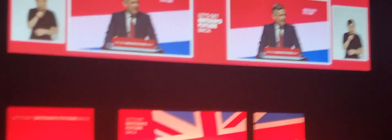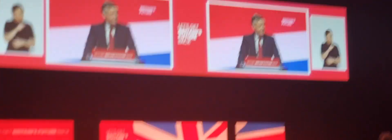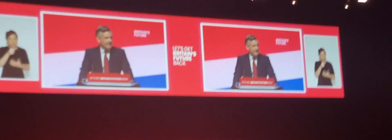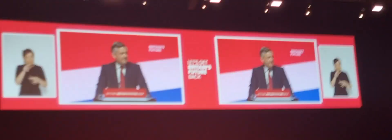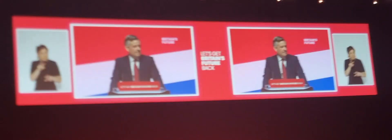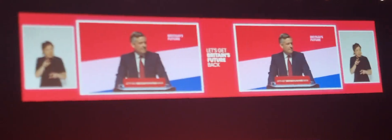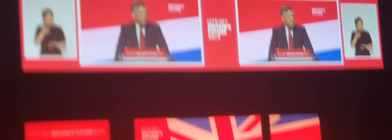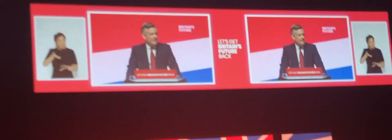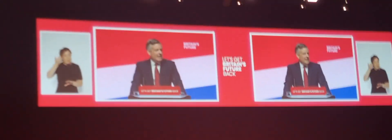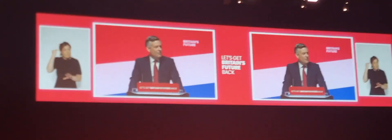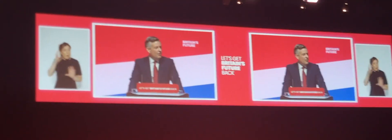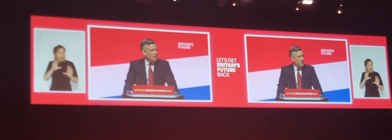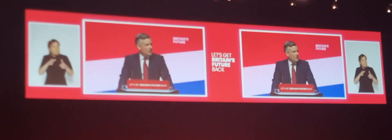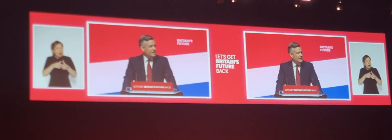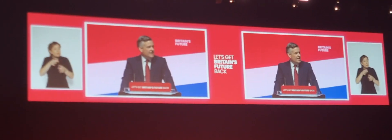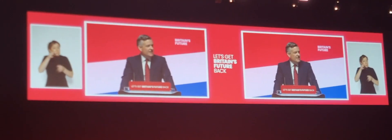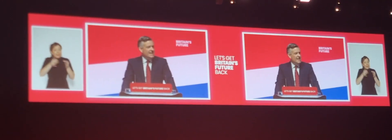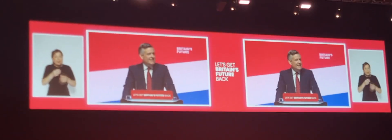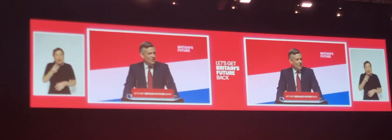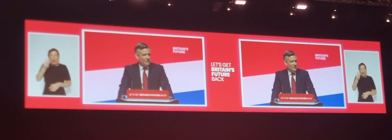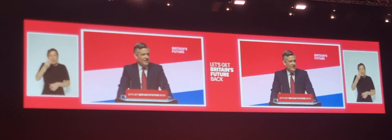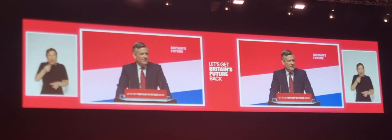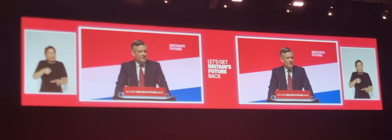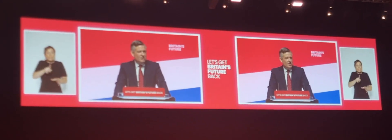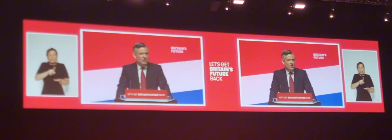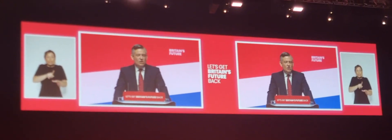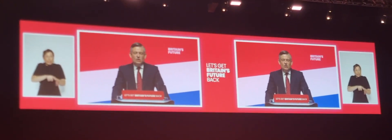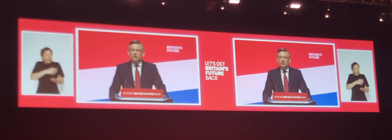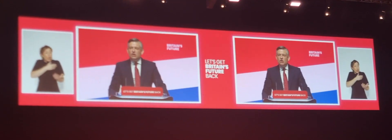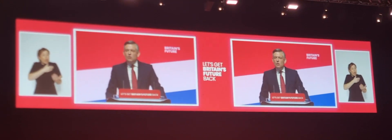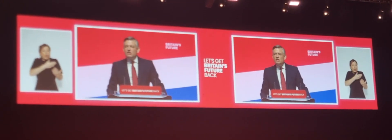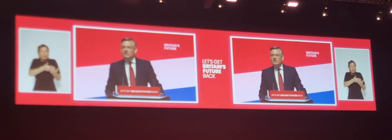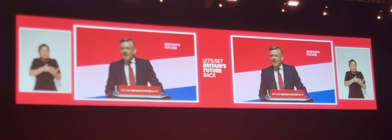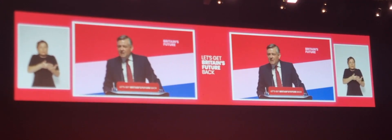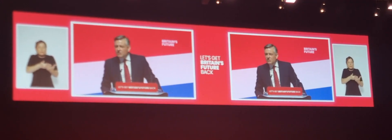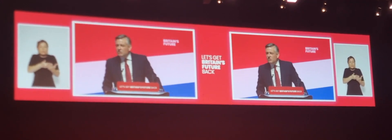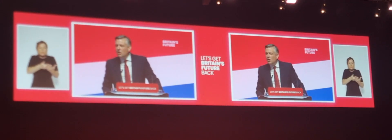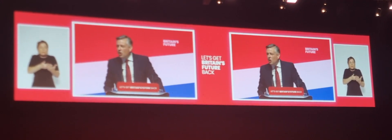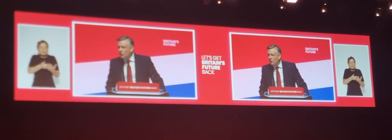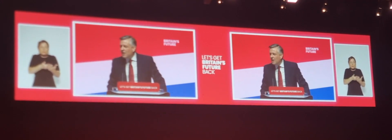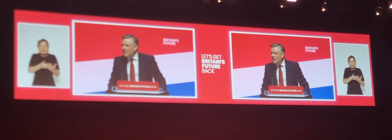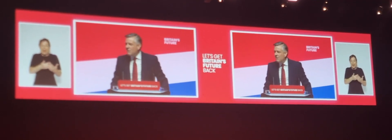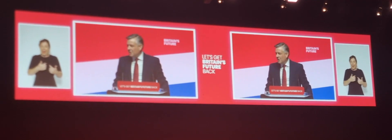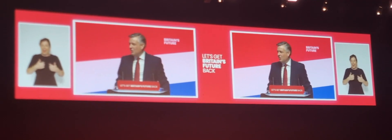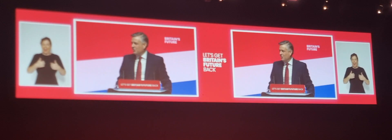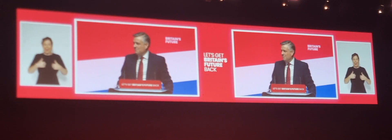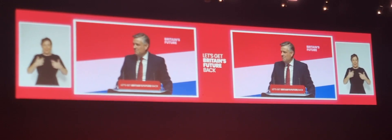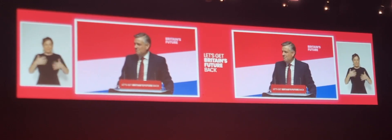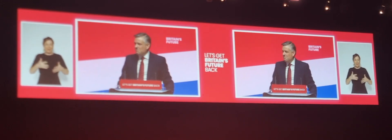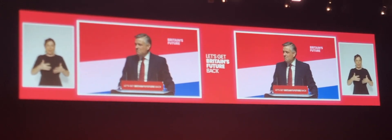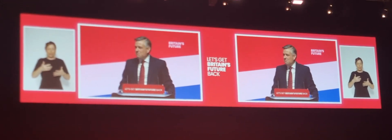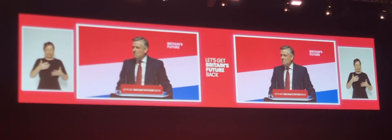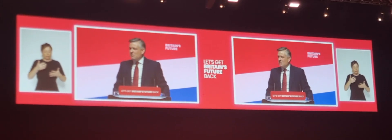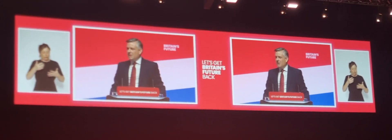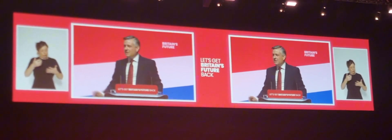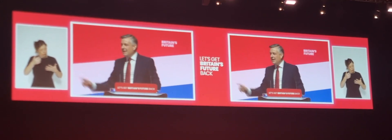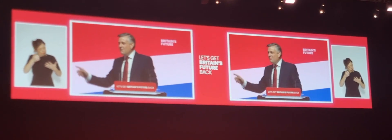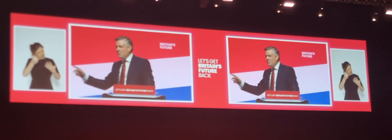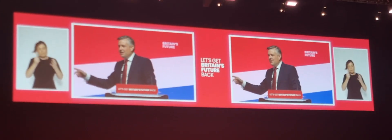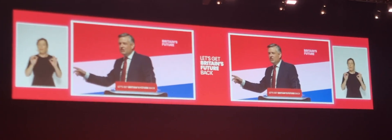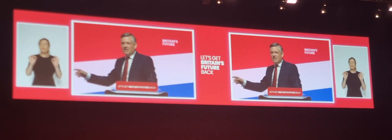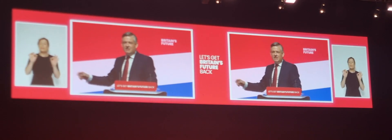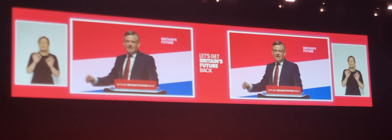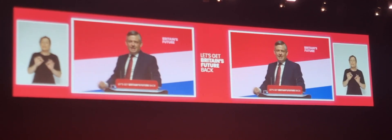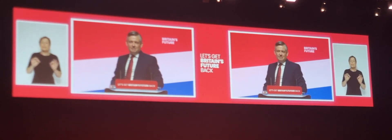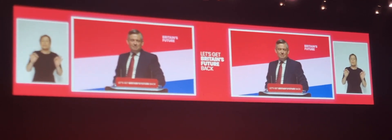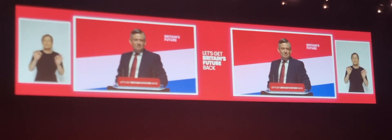political party, after 13 years in office, so silent on their record? As Keir